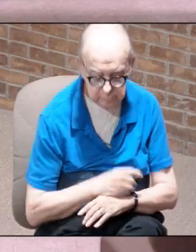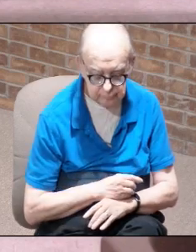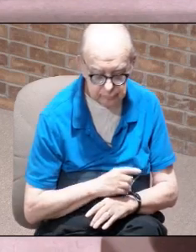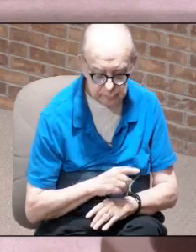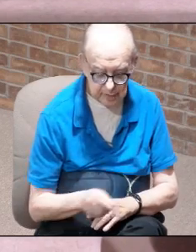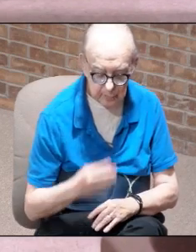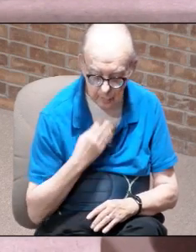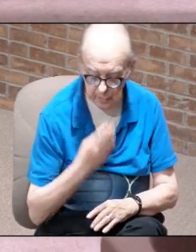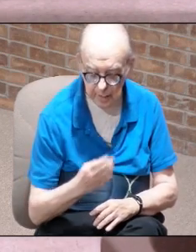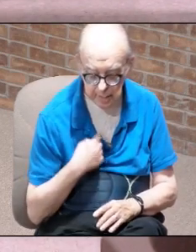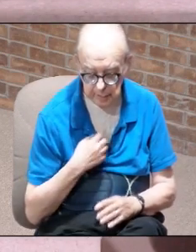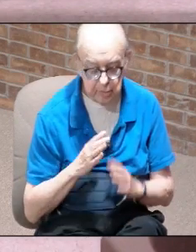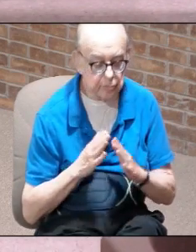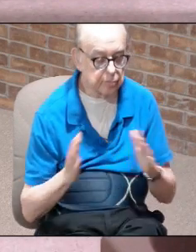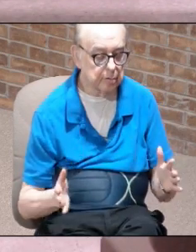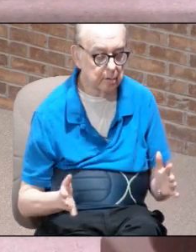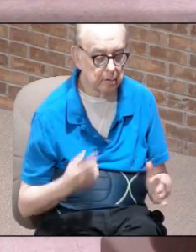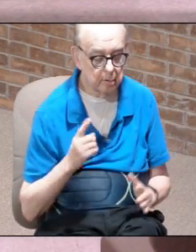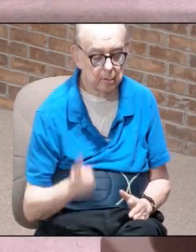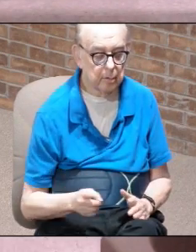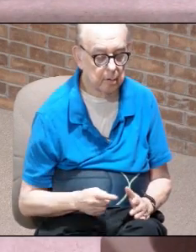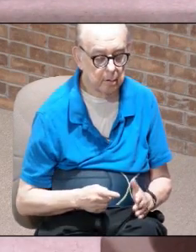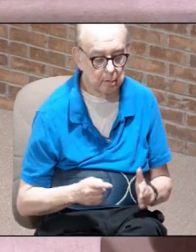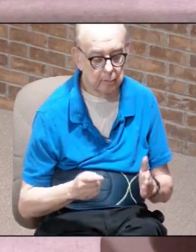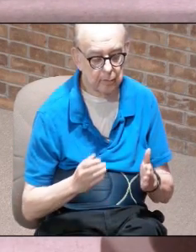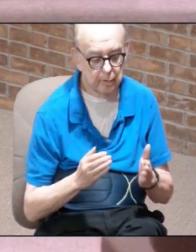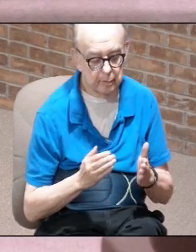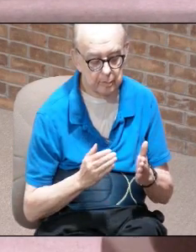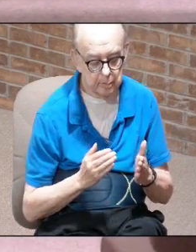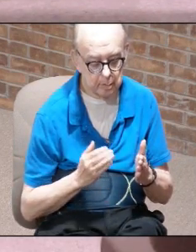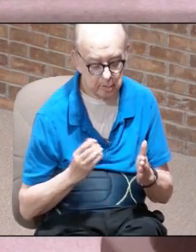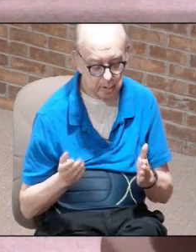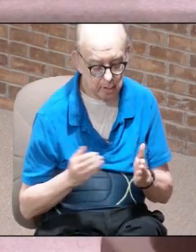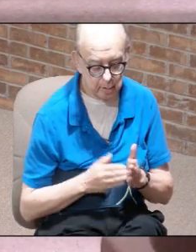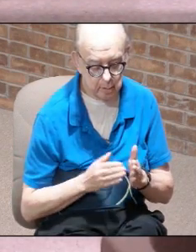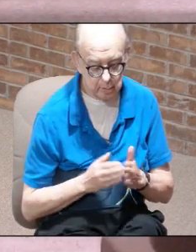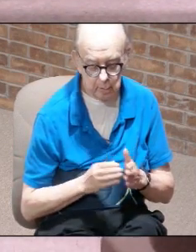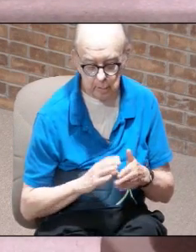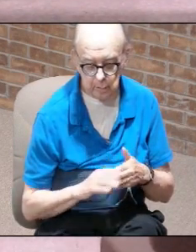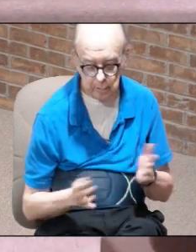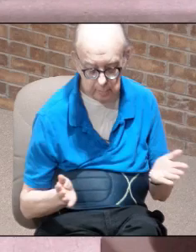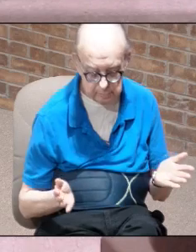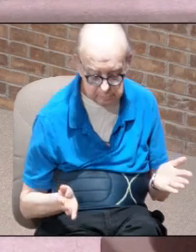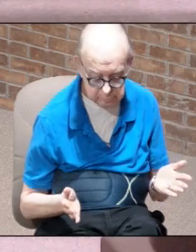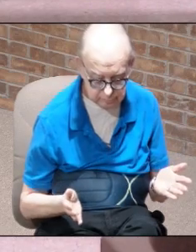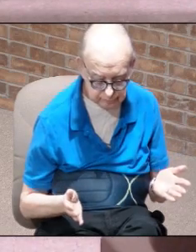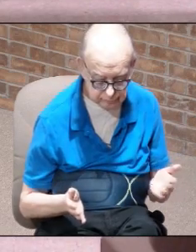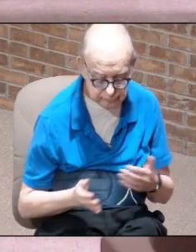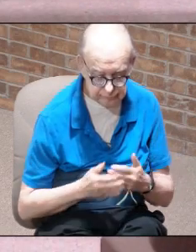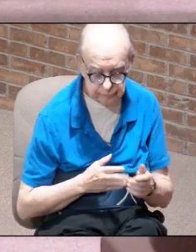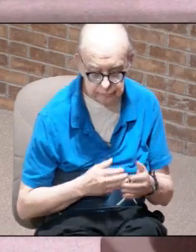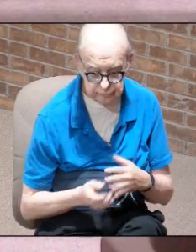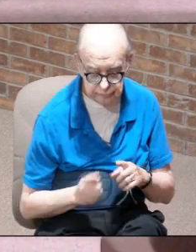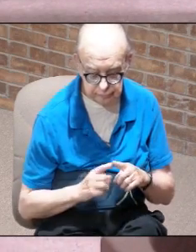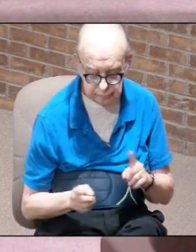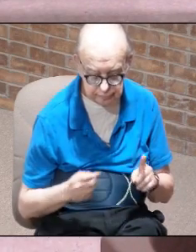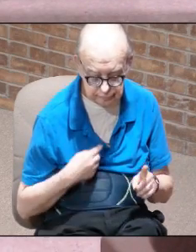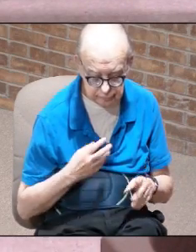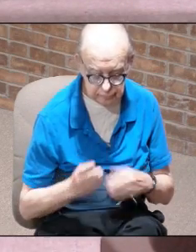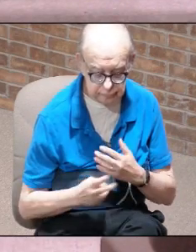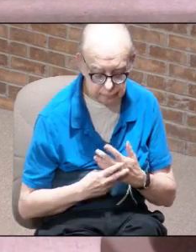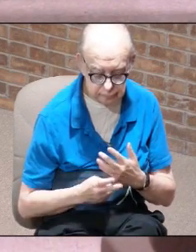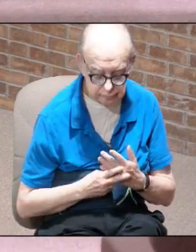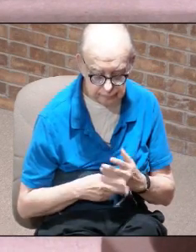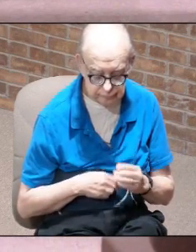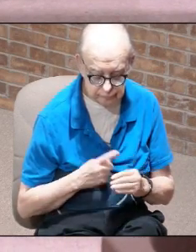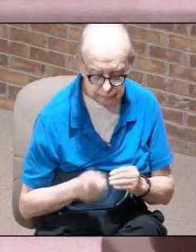so much for the hundreds of thousands of dollars or $100 or $500 that I've saved up at the